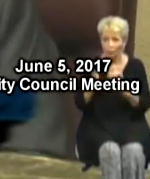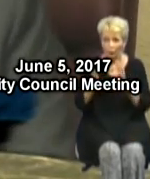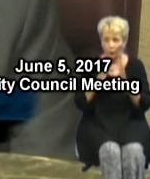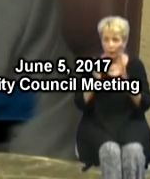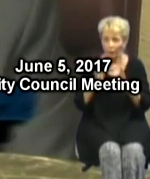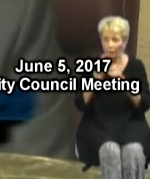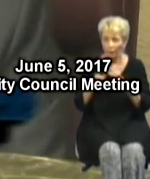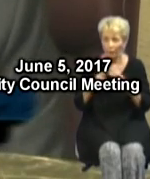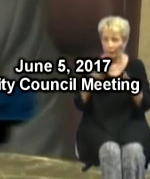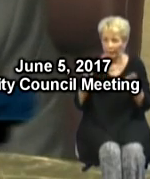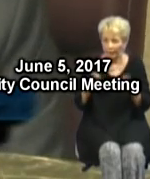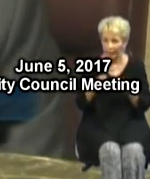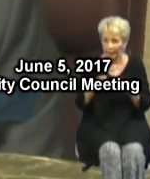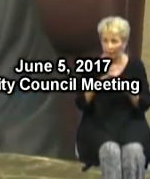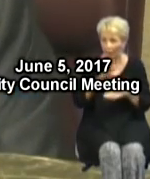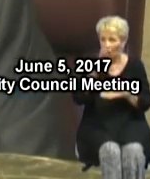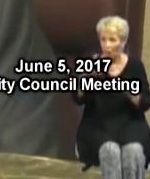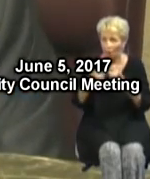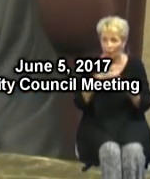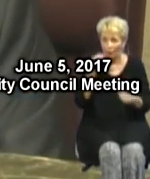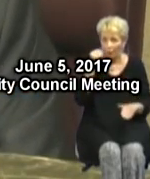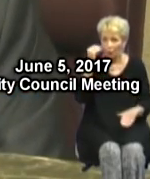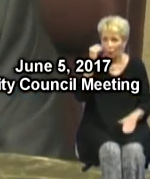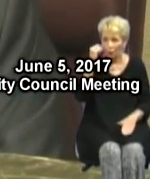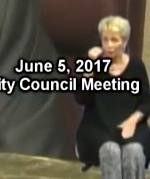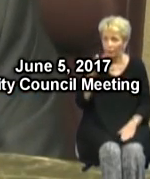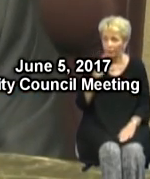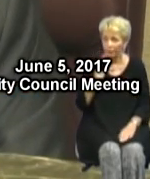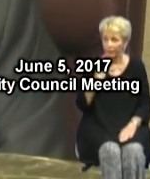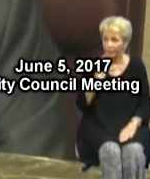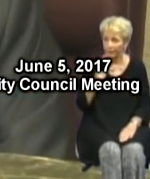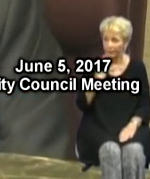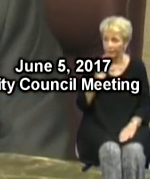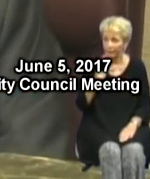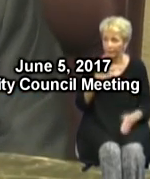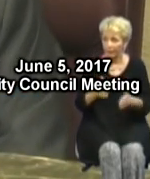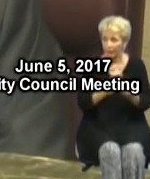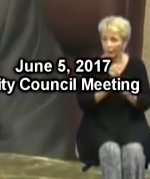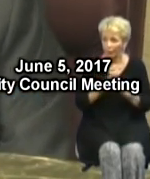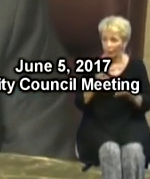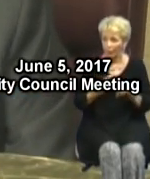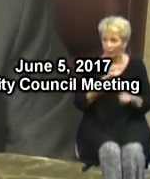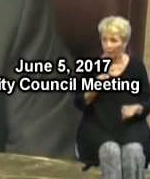narrow, completely residential streets. There have been requests from